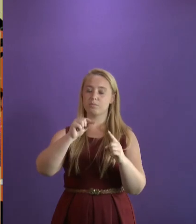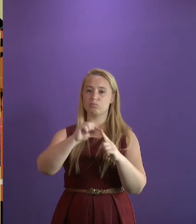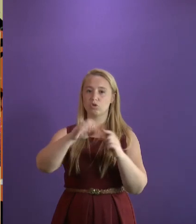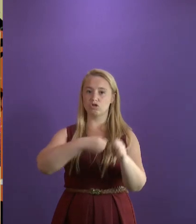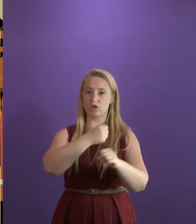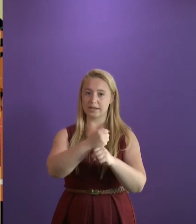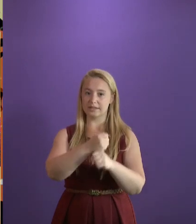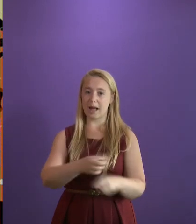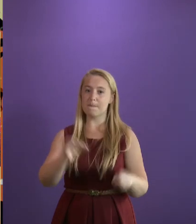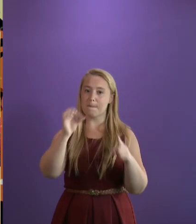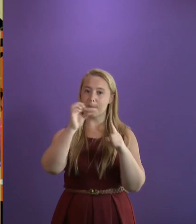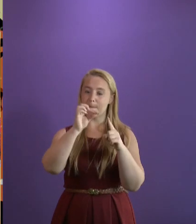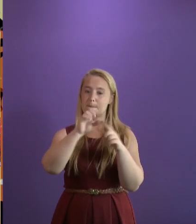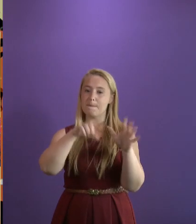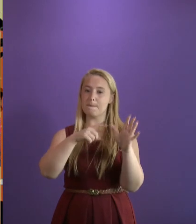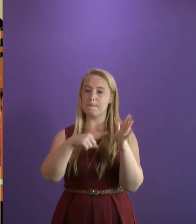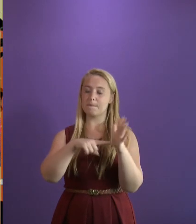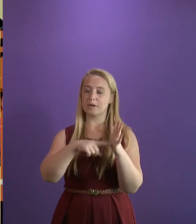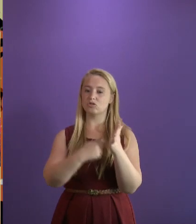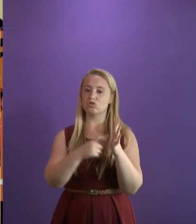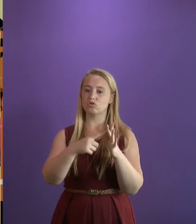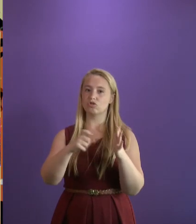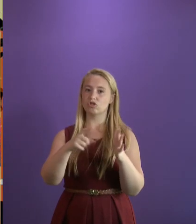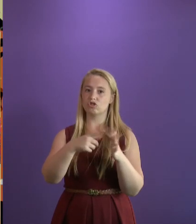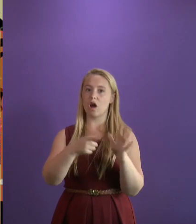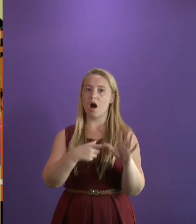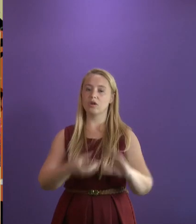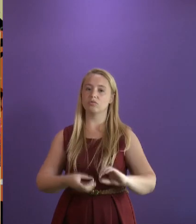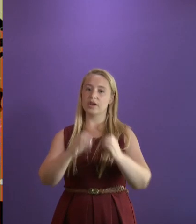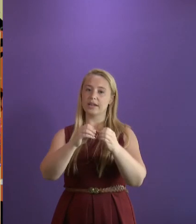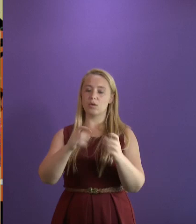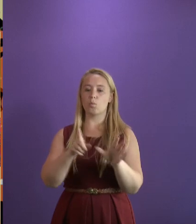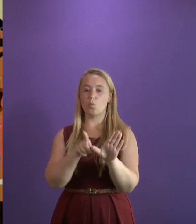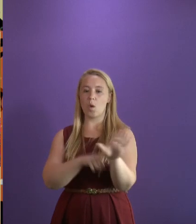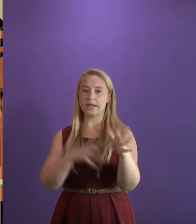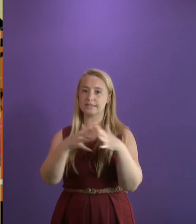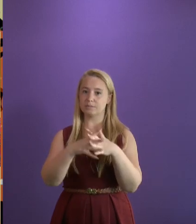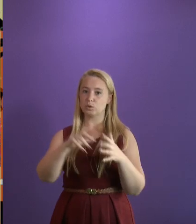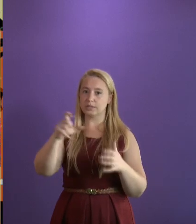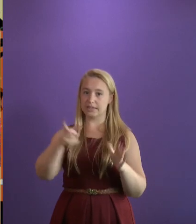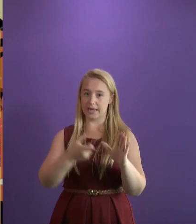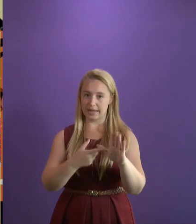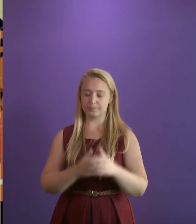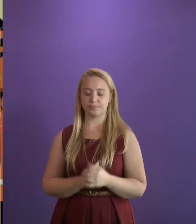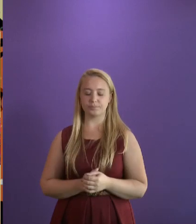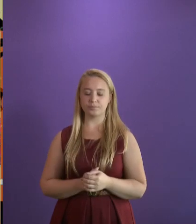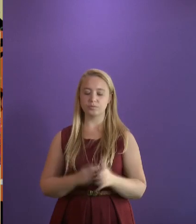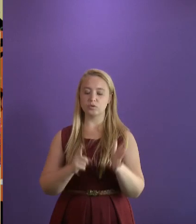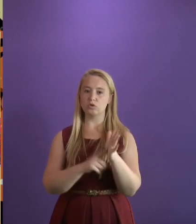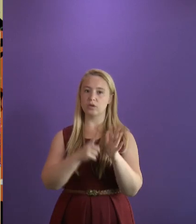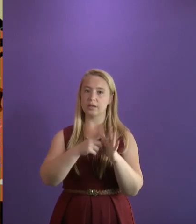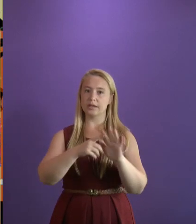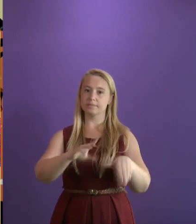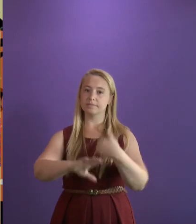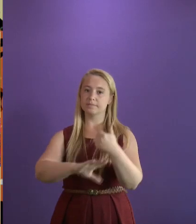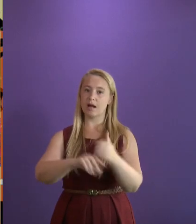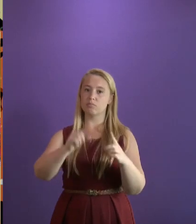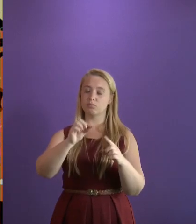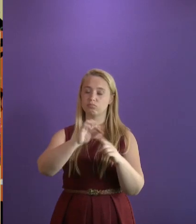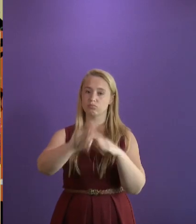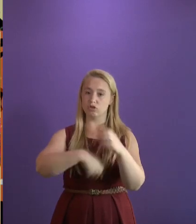Kupiec, director of the YWCA in Scotland. Lee founded the Parliament Project in June